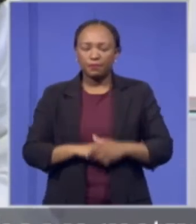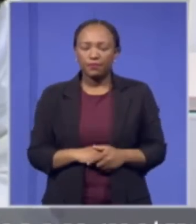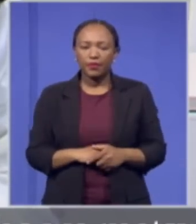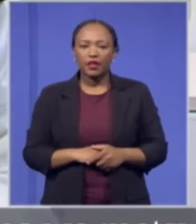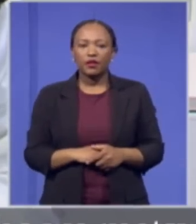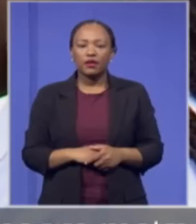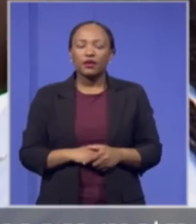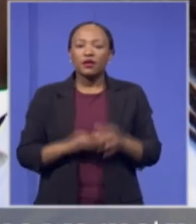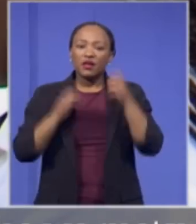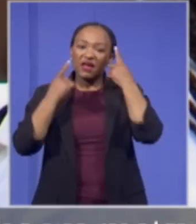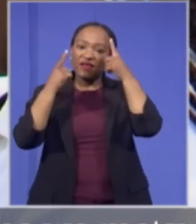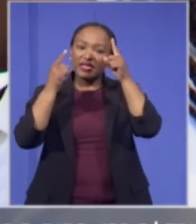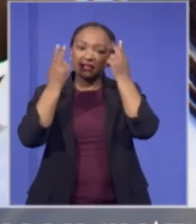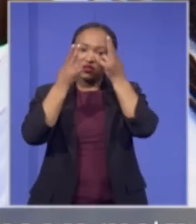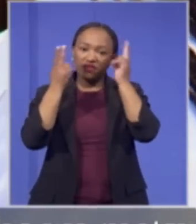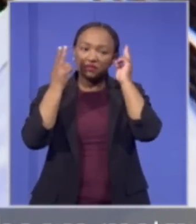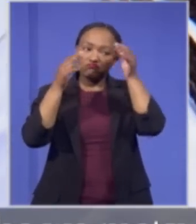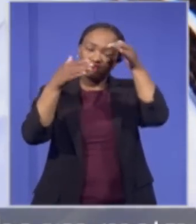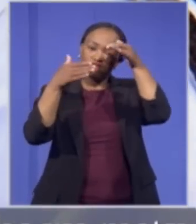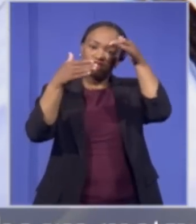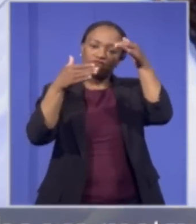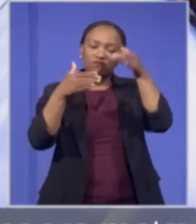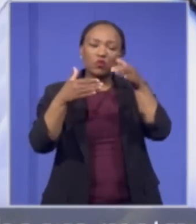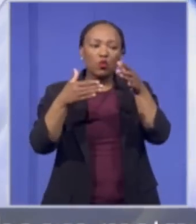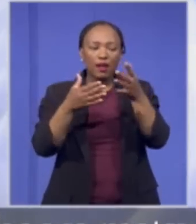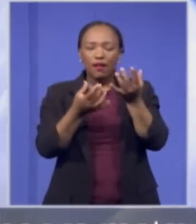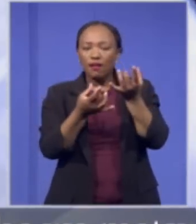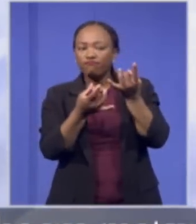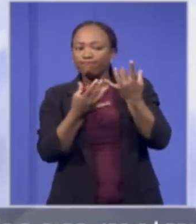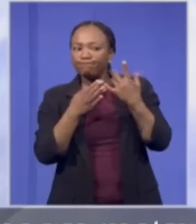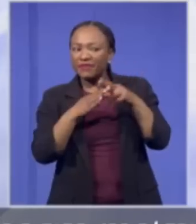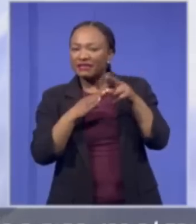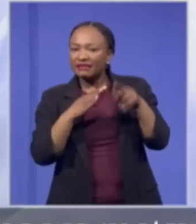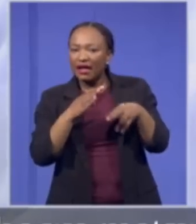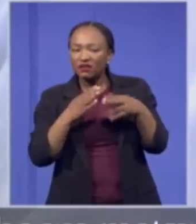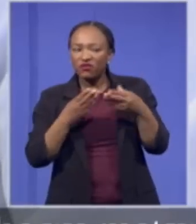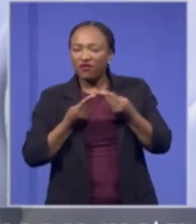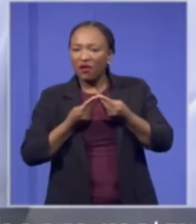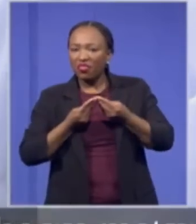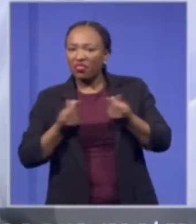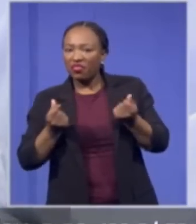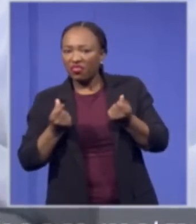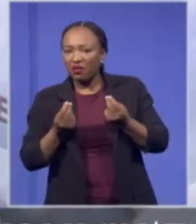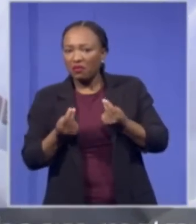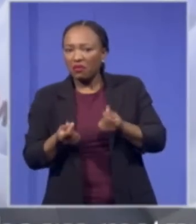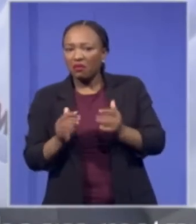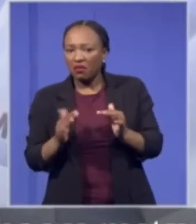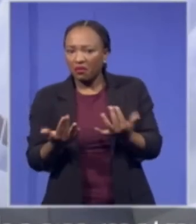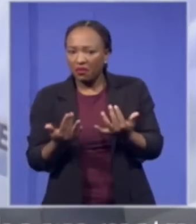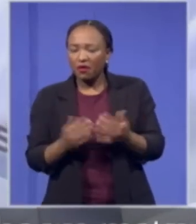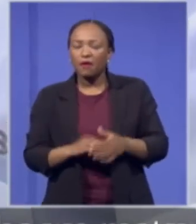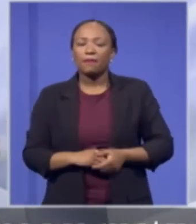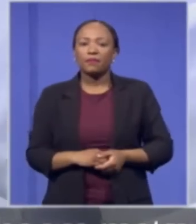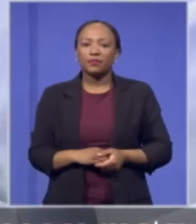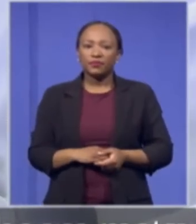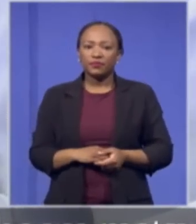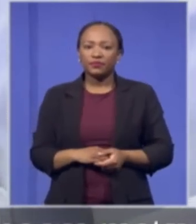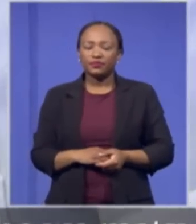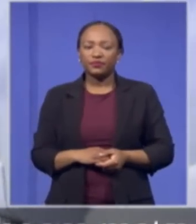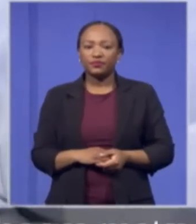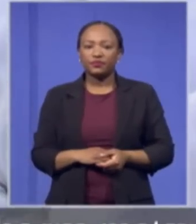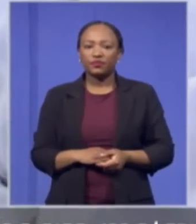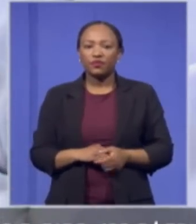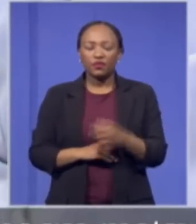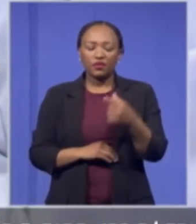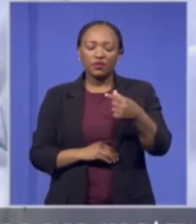University ya Wits di ka fana ka tshepo e itseng bakeng sa pheko ya kapele. With using genetic data